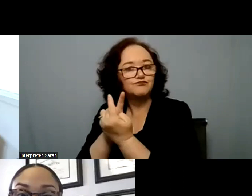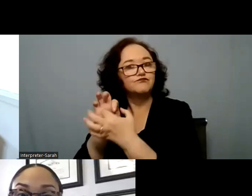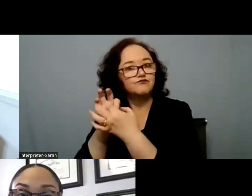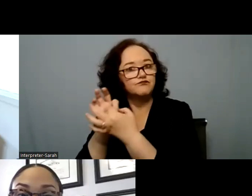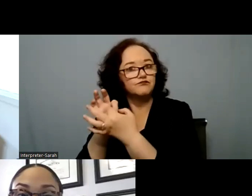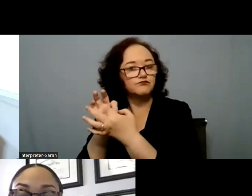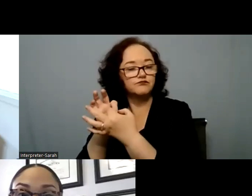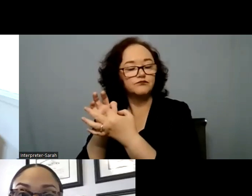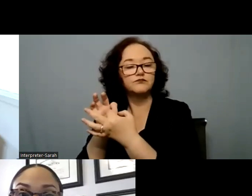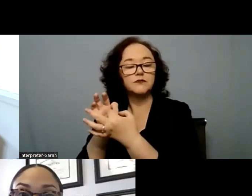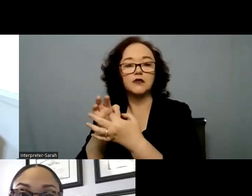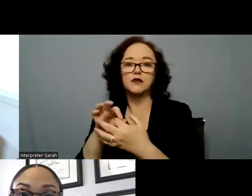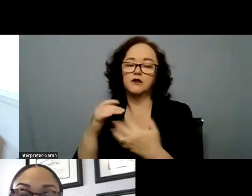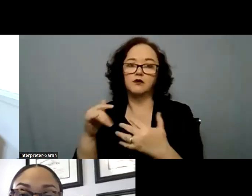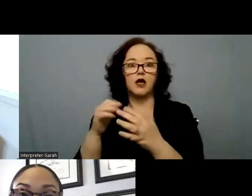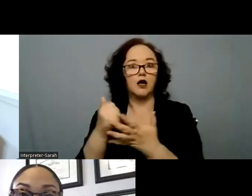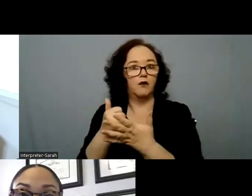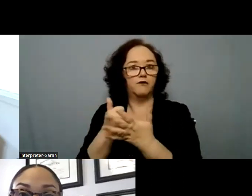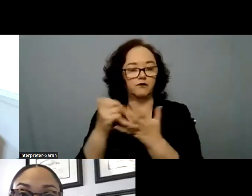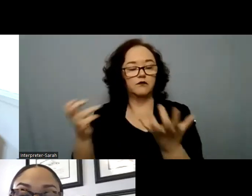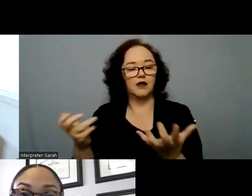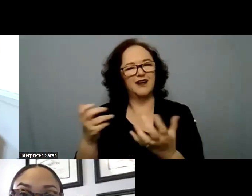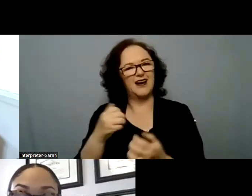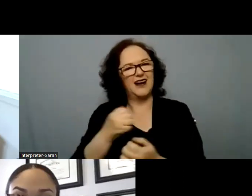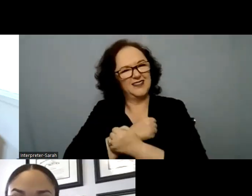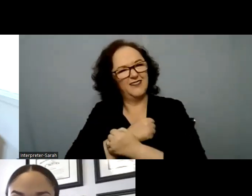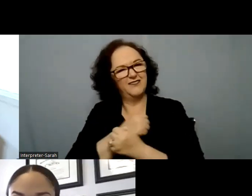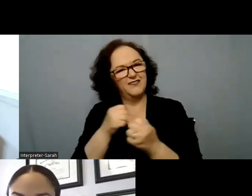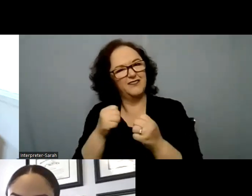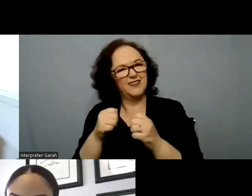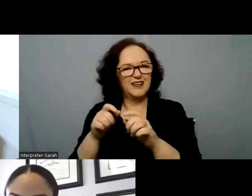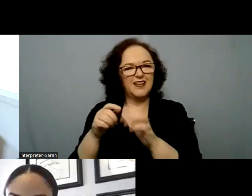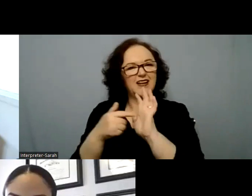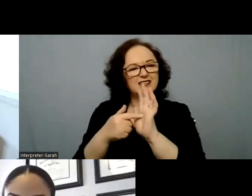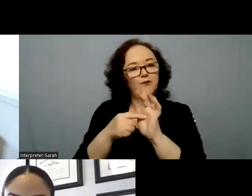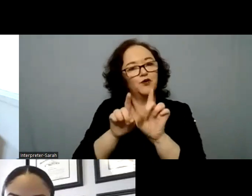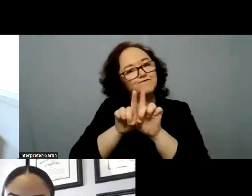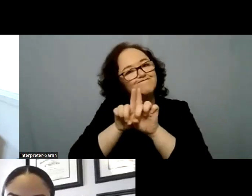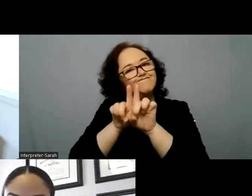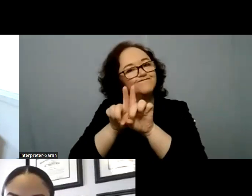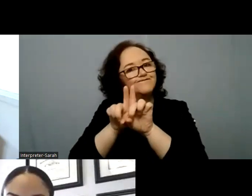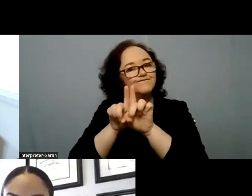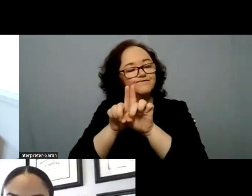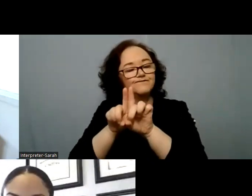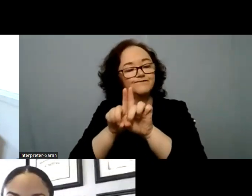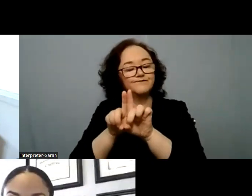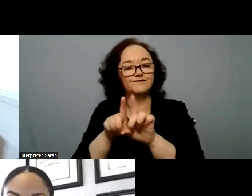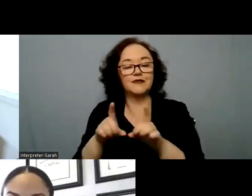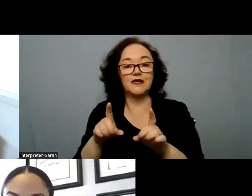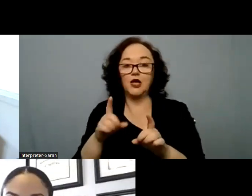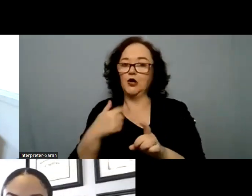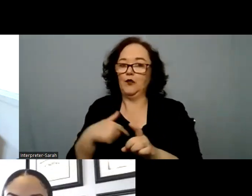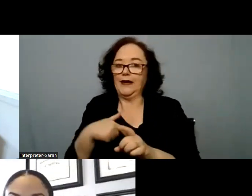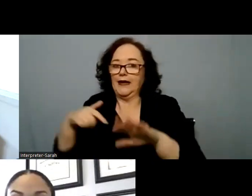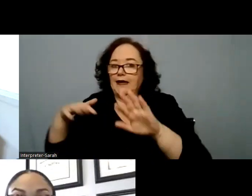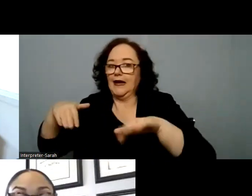helpful. And I love the example about going alongside Rebecca. For us, that we have not gotten there yet, so you just